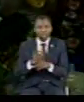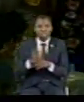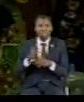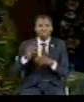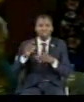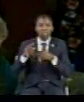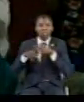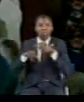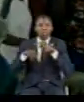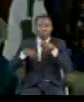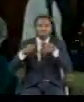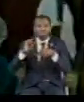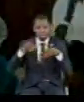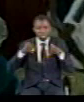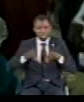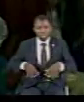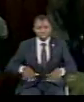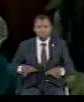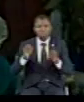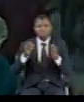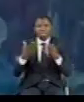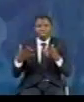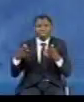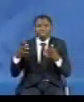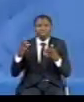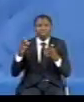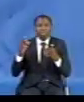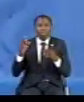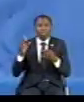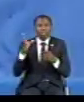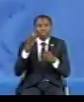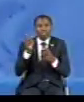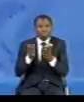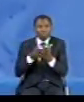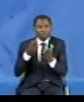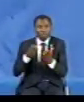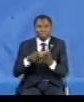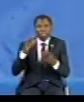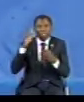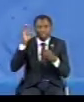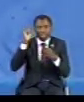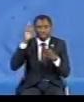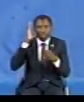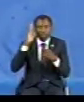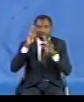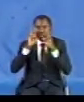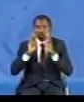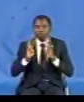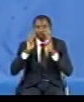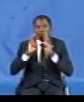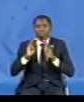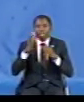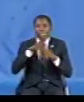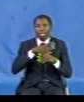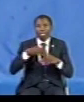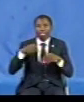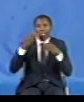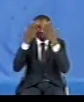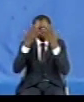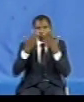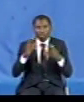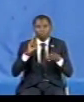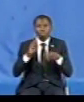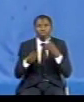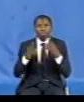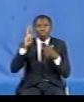Little things make me depressed, and then some at times I will be crying, some at times I will be so sorrowful. But by the grace of